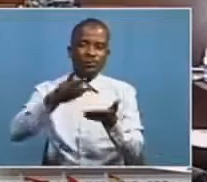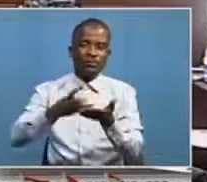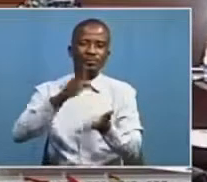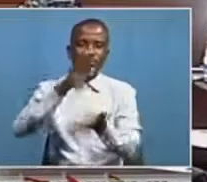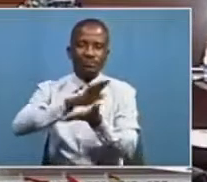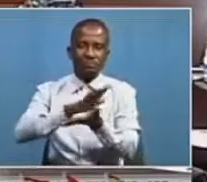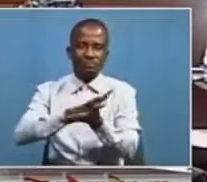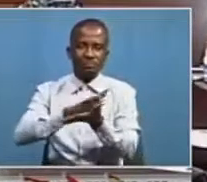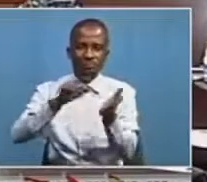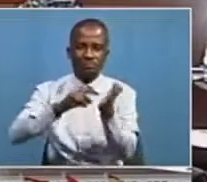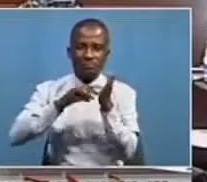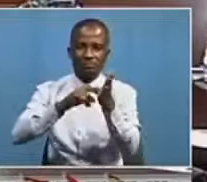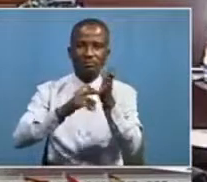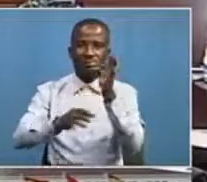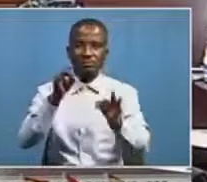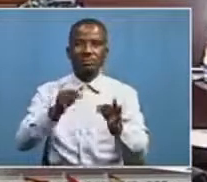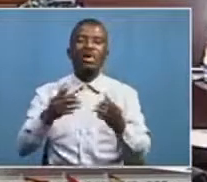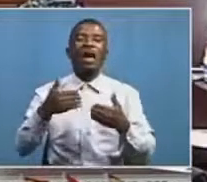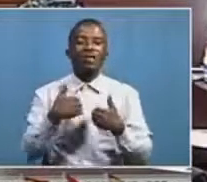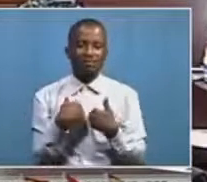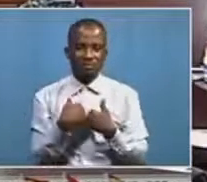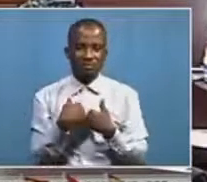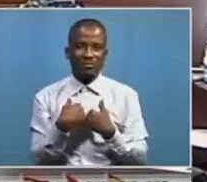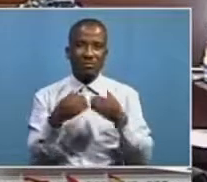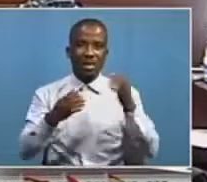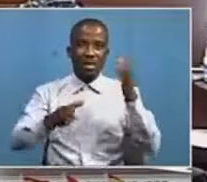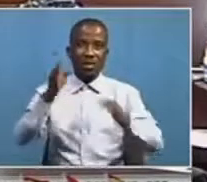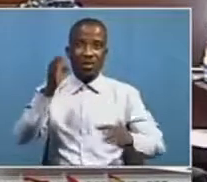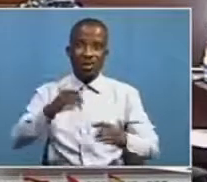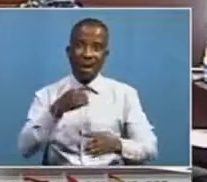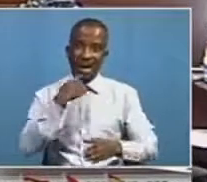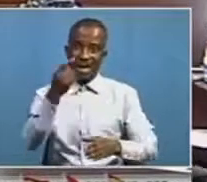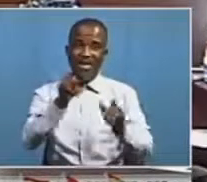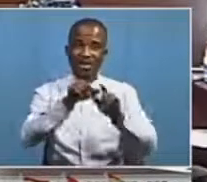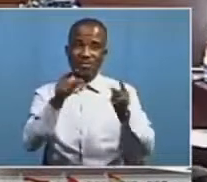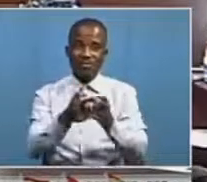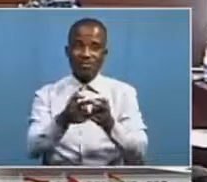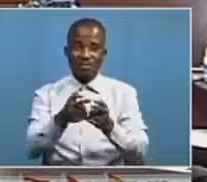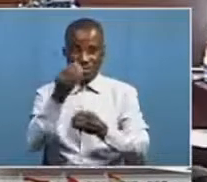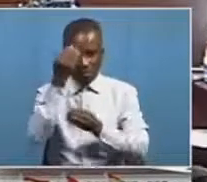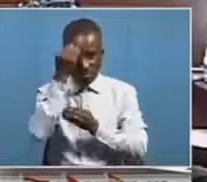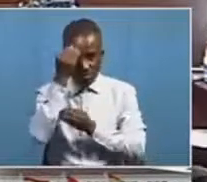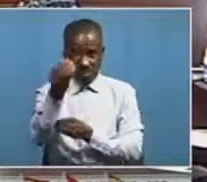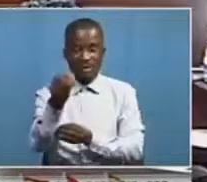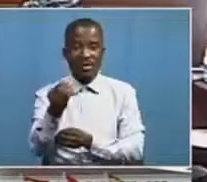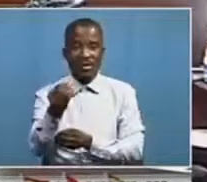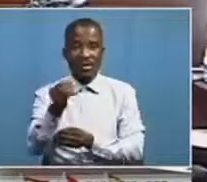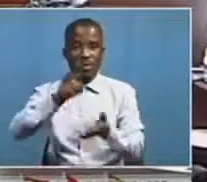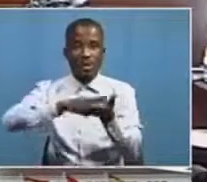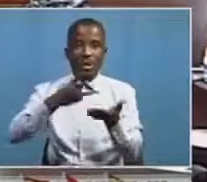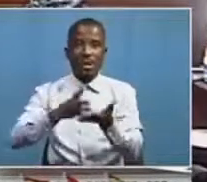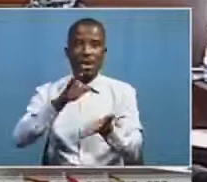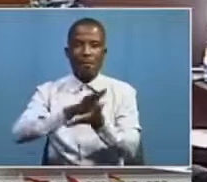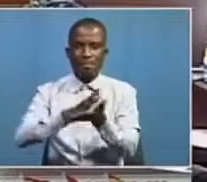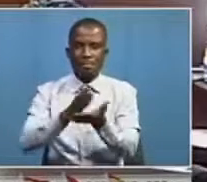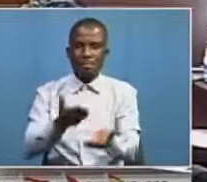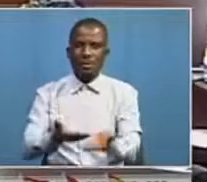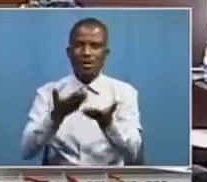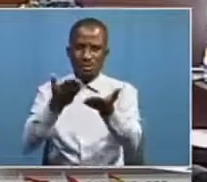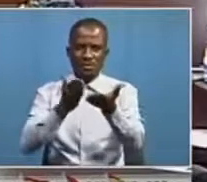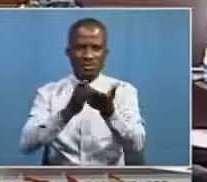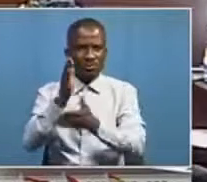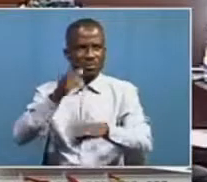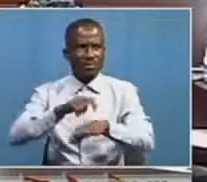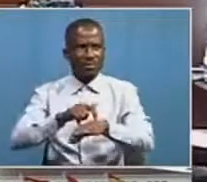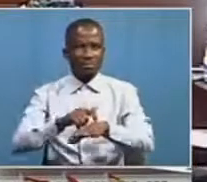with exhibits, if any. The court accordingly directed the parties to comply by filing witness statements within specified